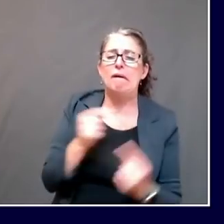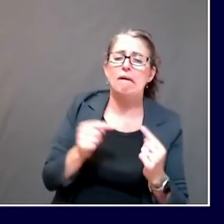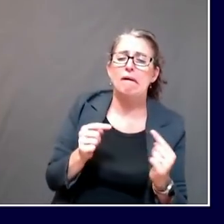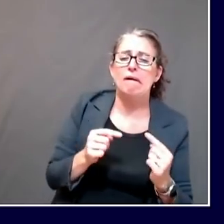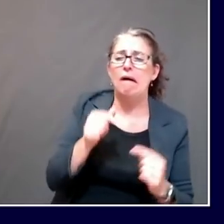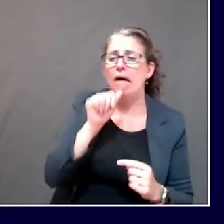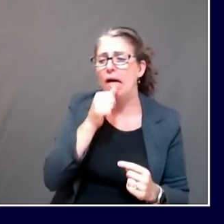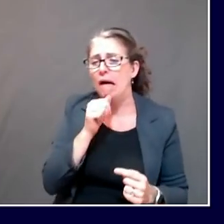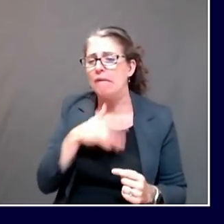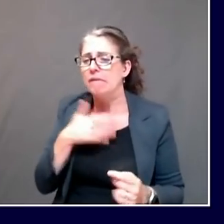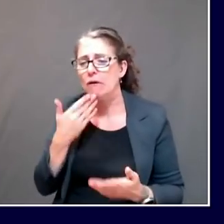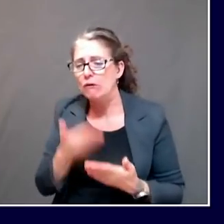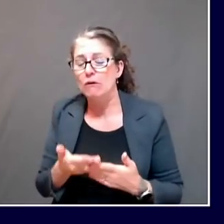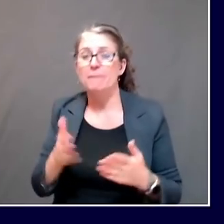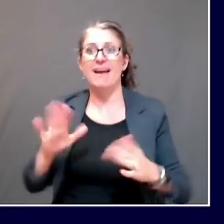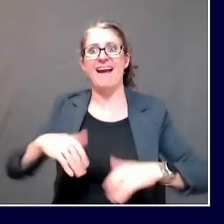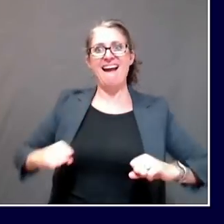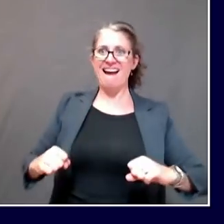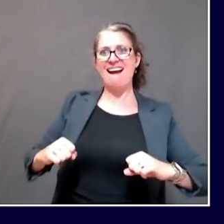Press Herald.